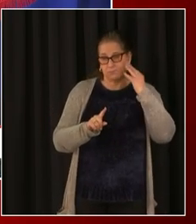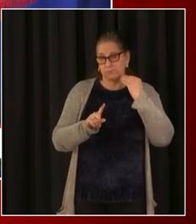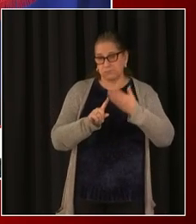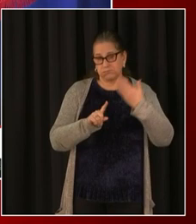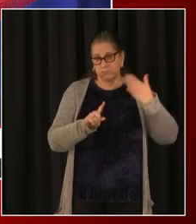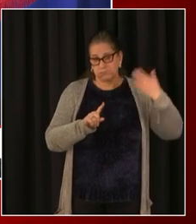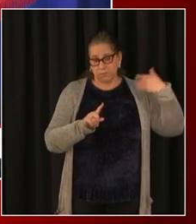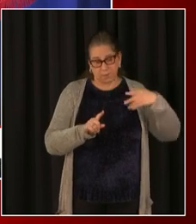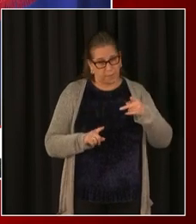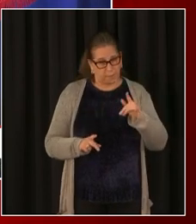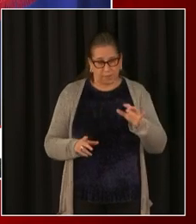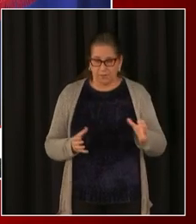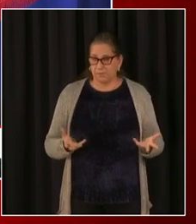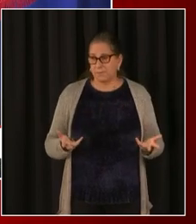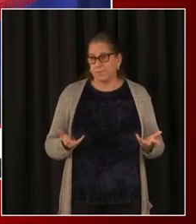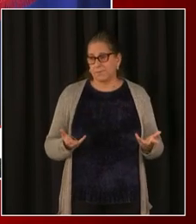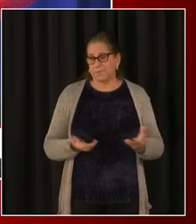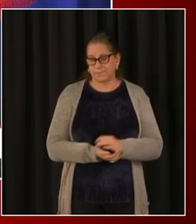Yes.